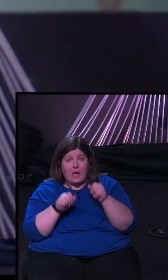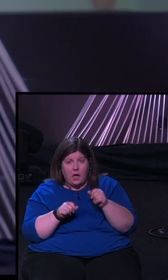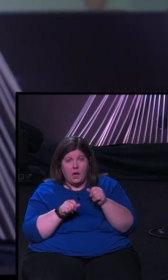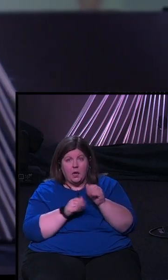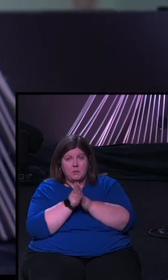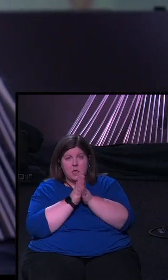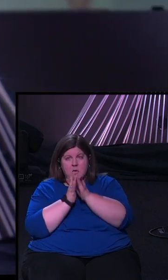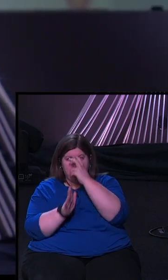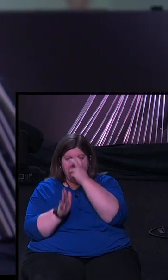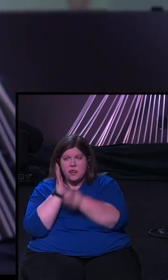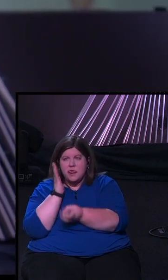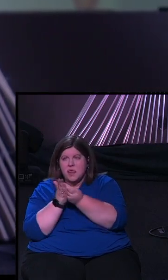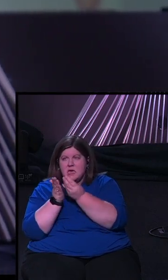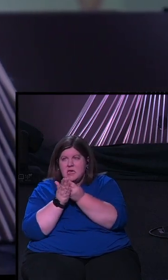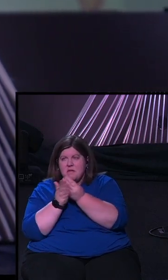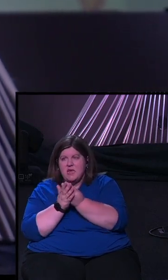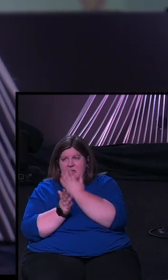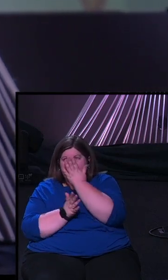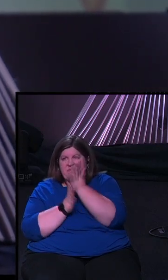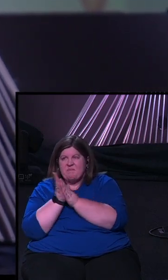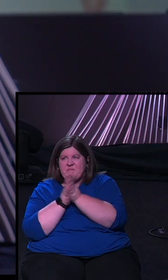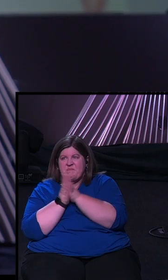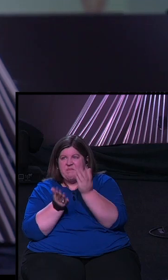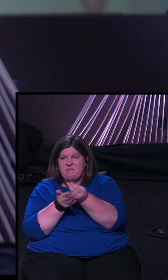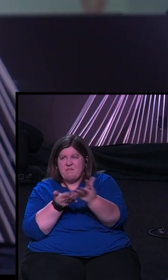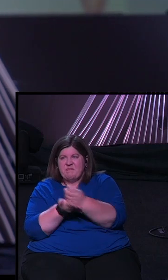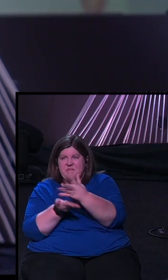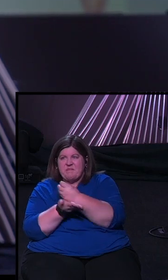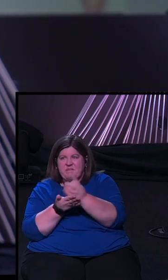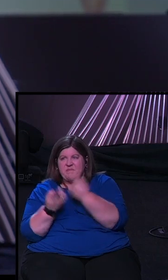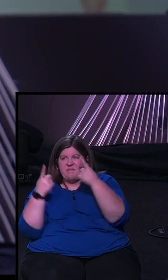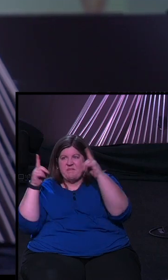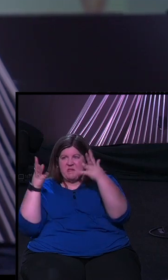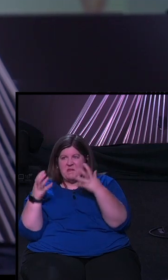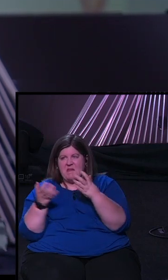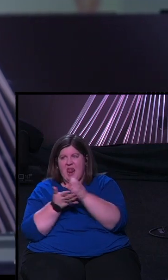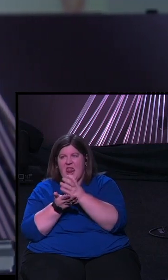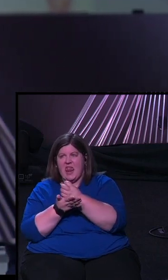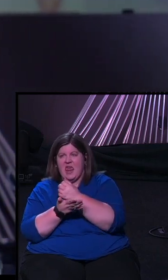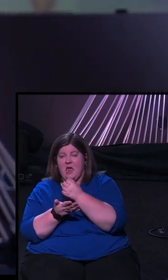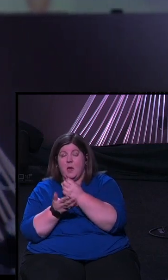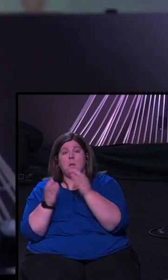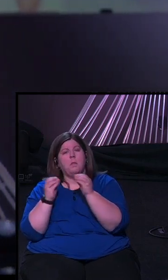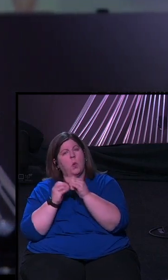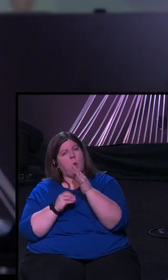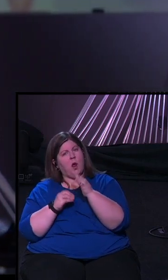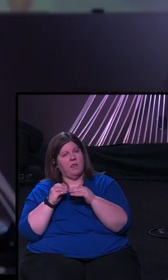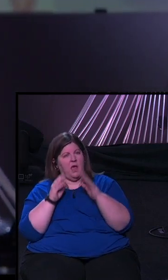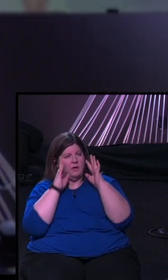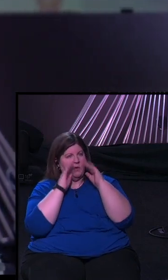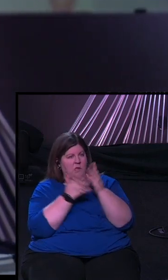pursue this and the accumulation of money and wealth and prosperity and freedom. We can actually accumulate this more than the